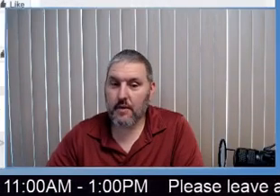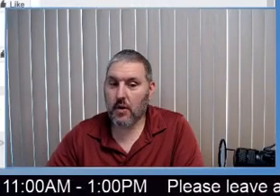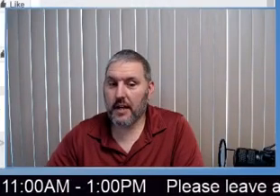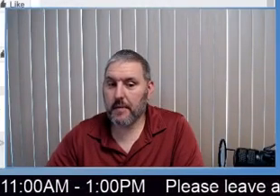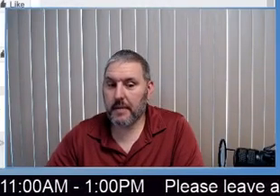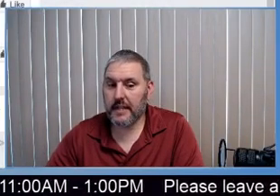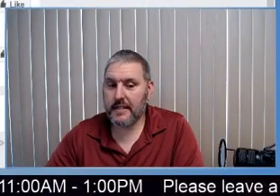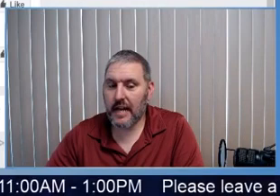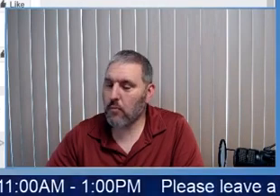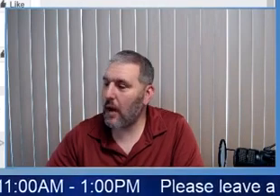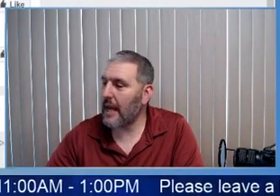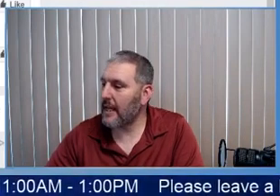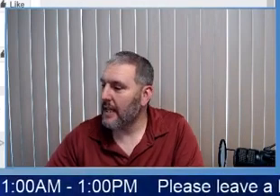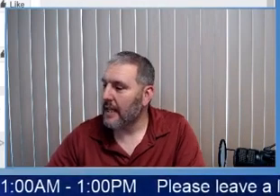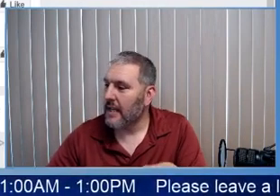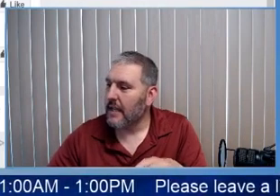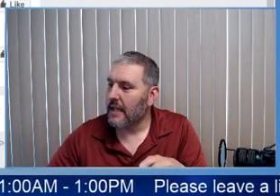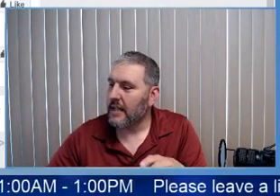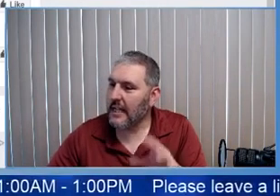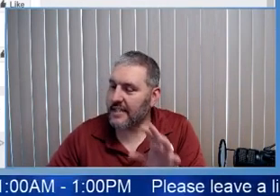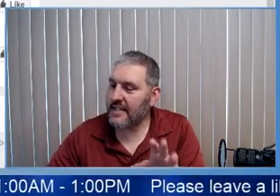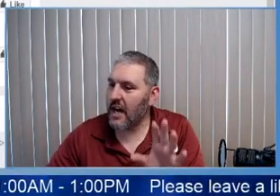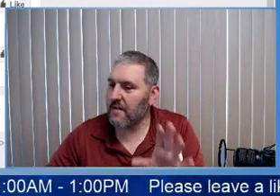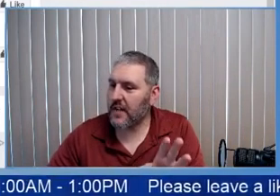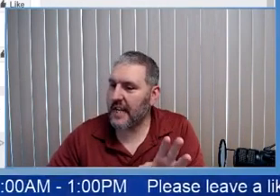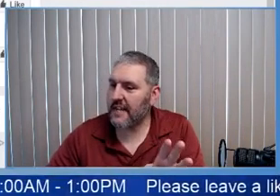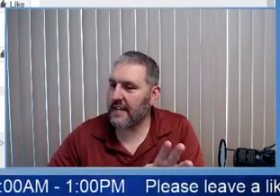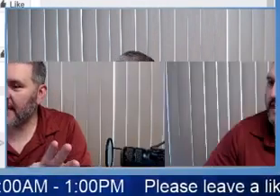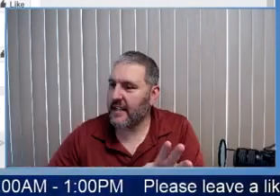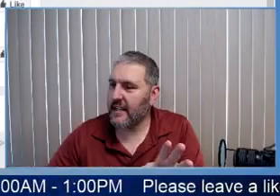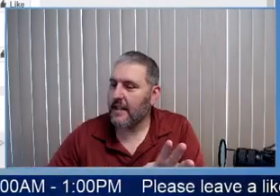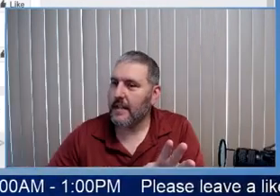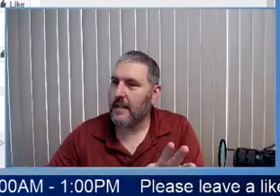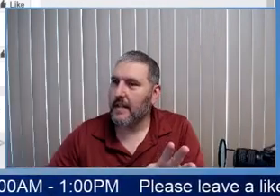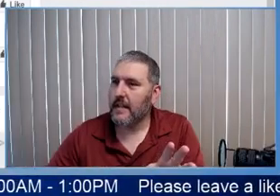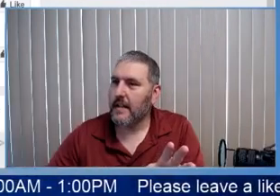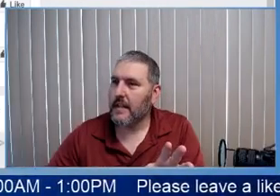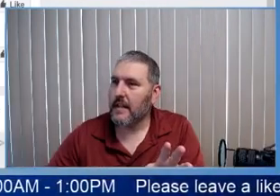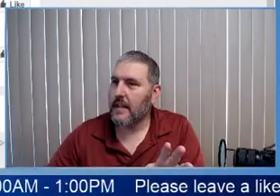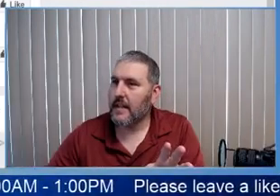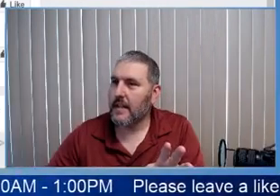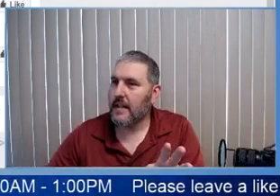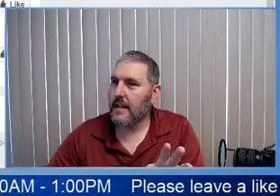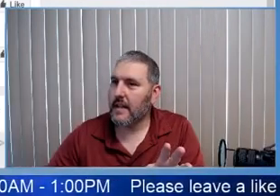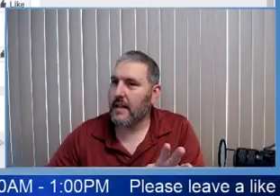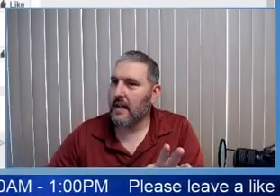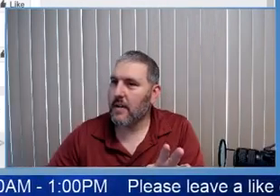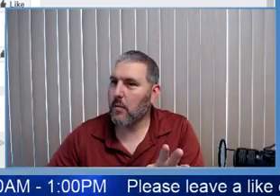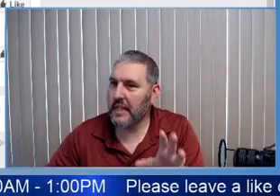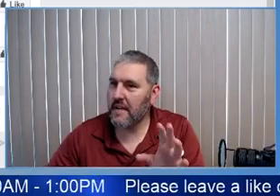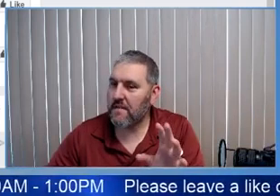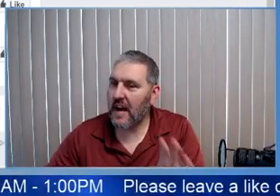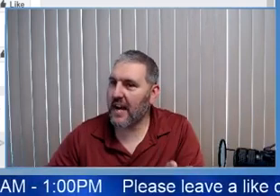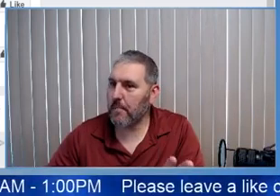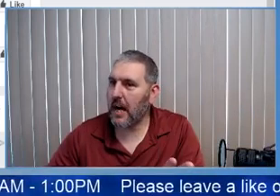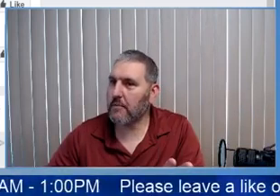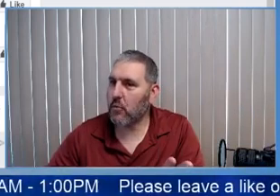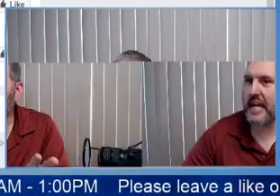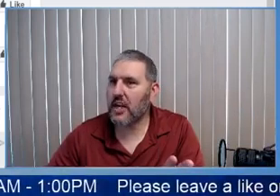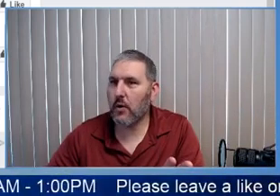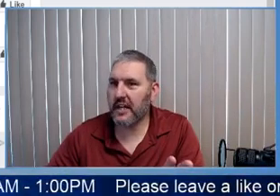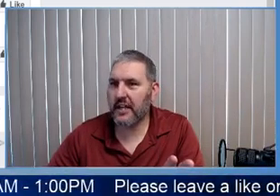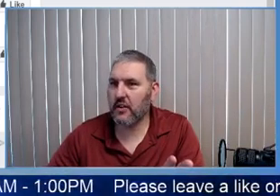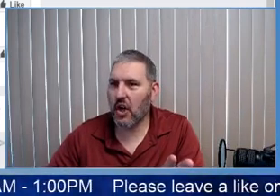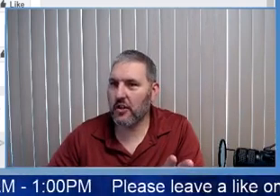It is ironic being attacked. Right. Let's not forget that when they